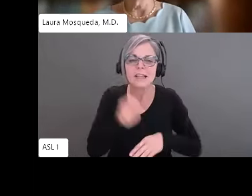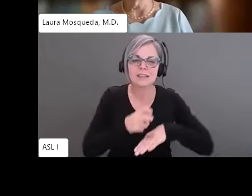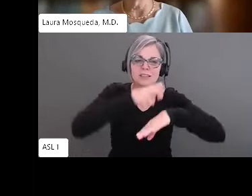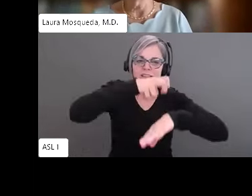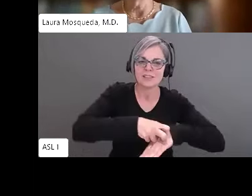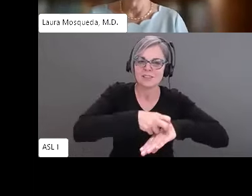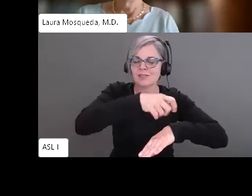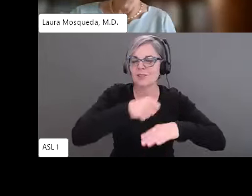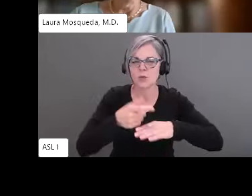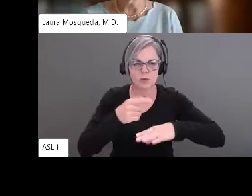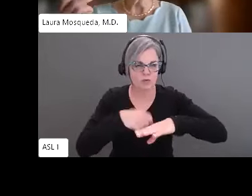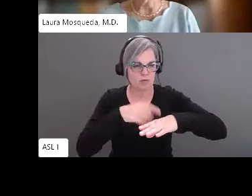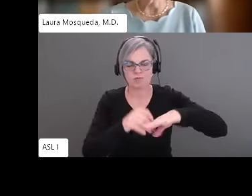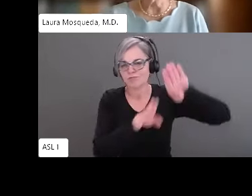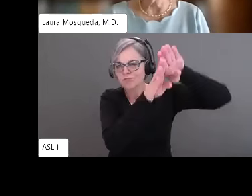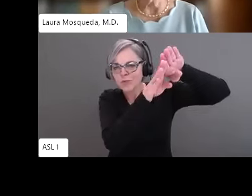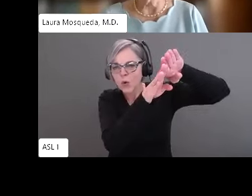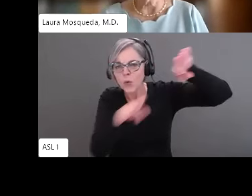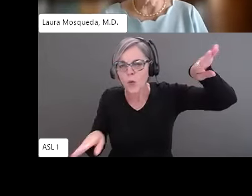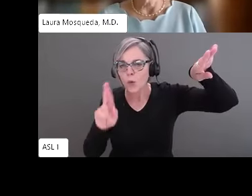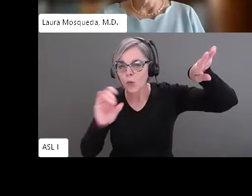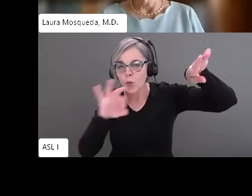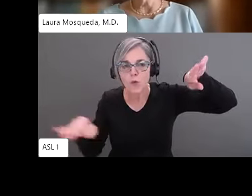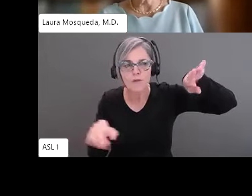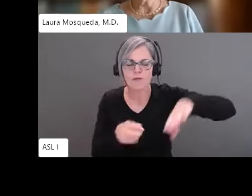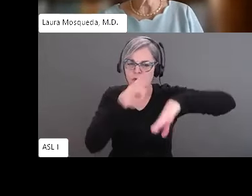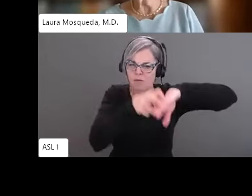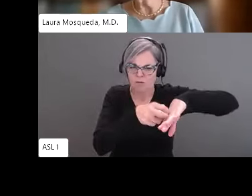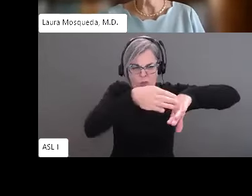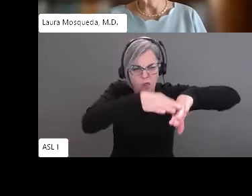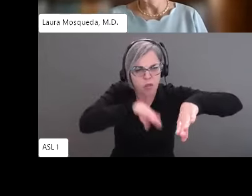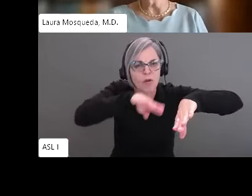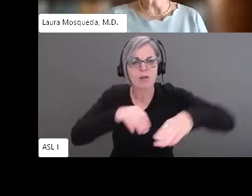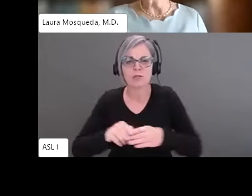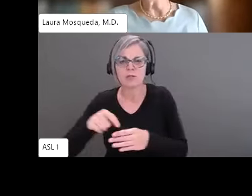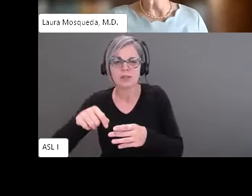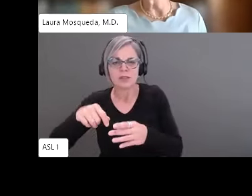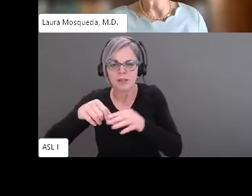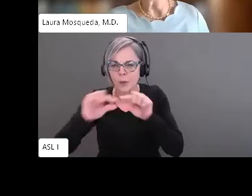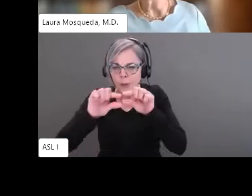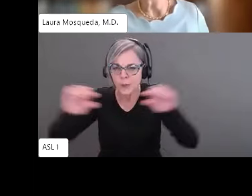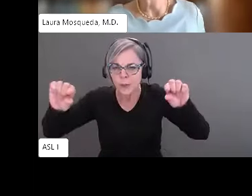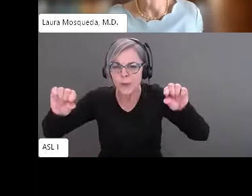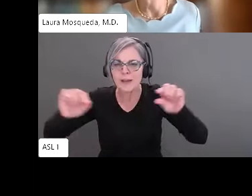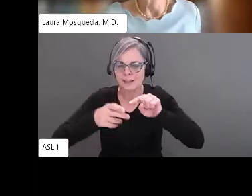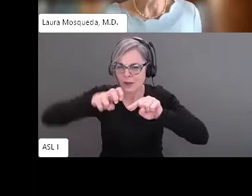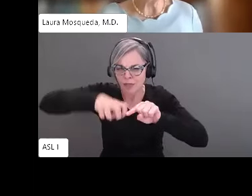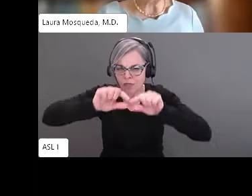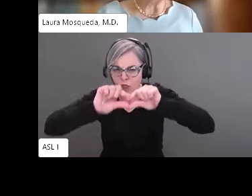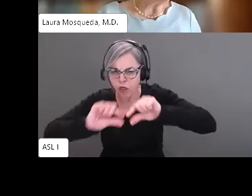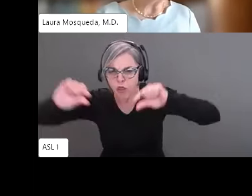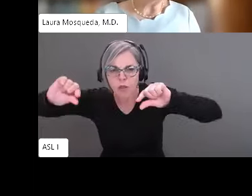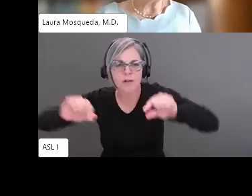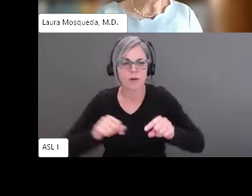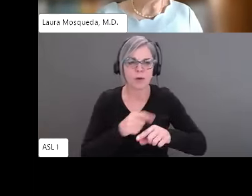dented roof, a cracked pavement, etc. And so we can ask, boy, these cats must be heavy, but